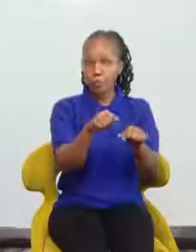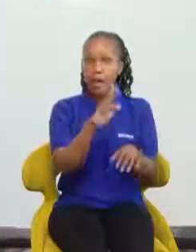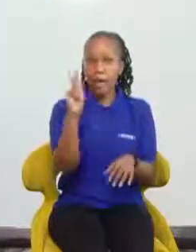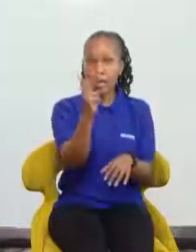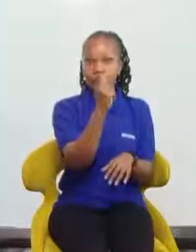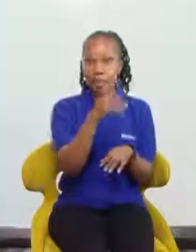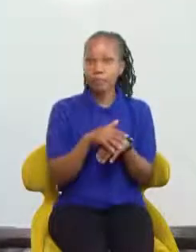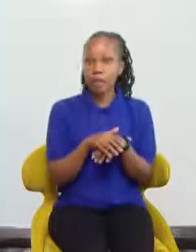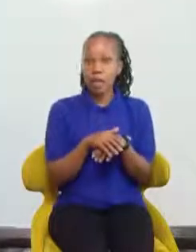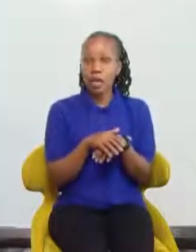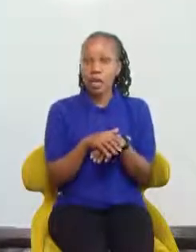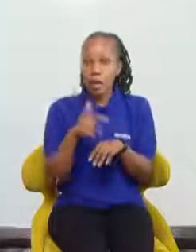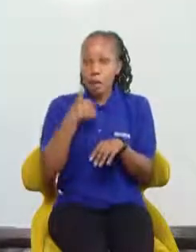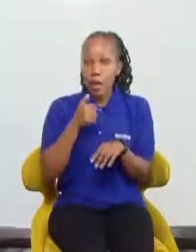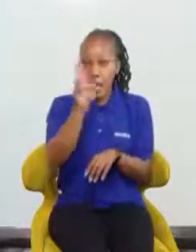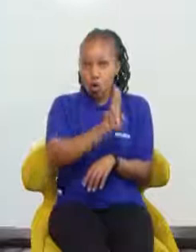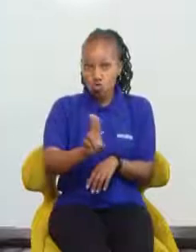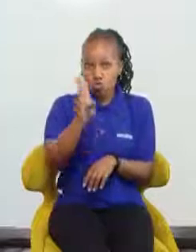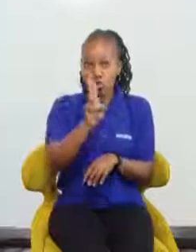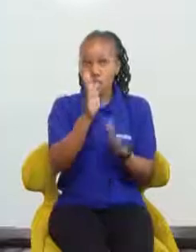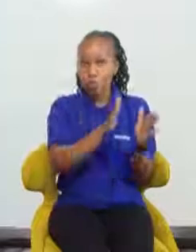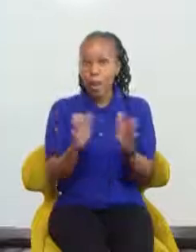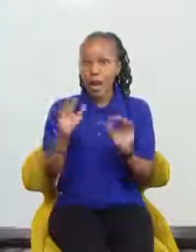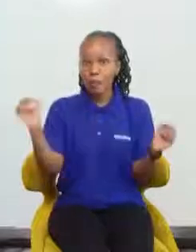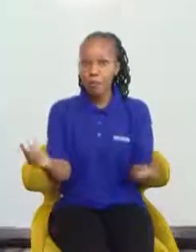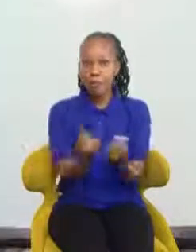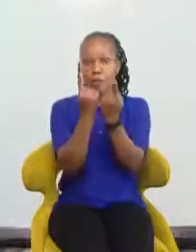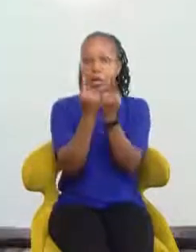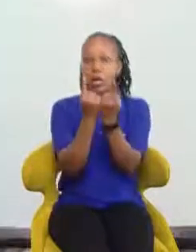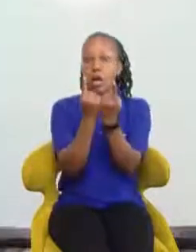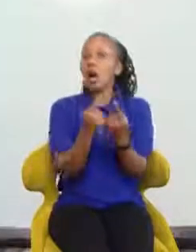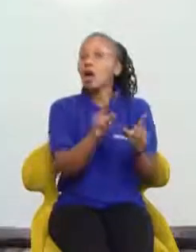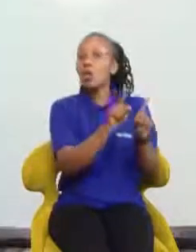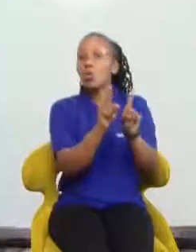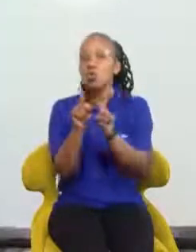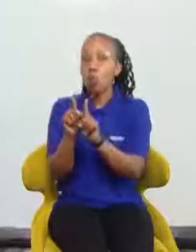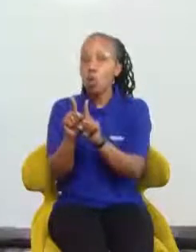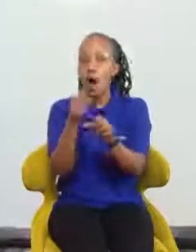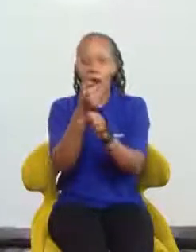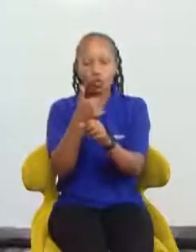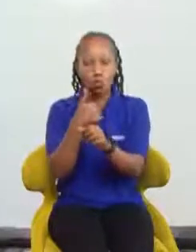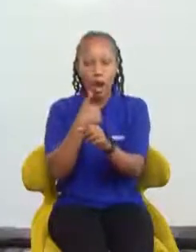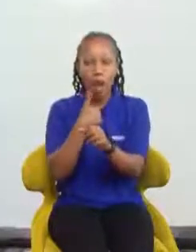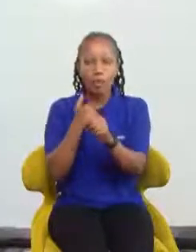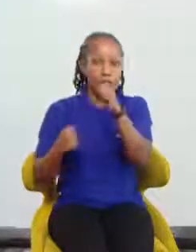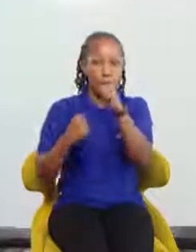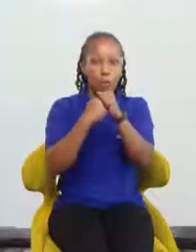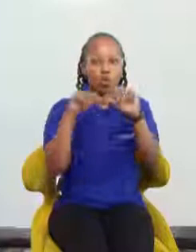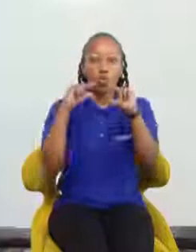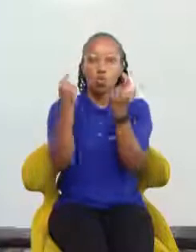use that to organize events and also create support groups for parents of autistic